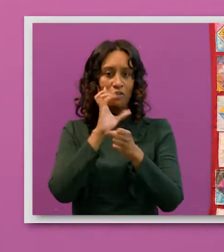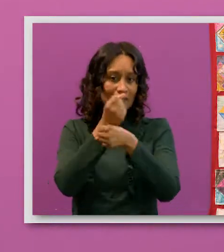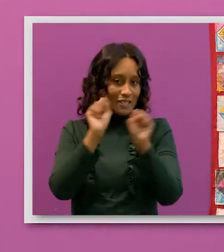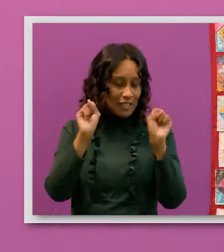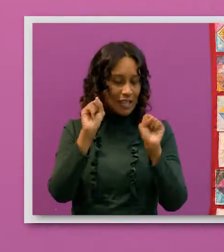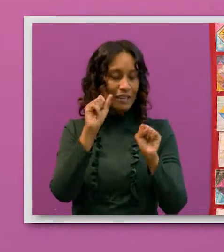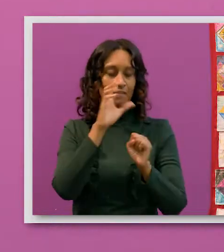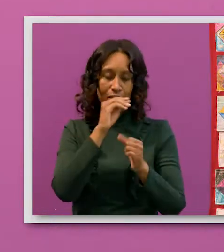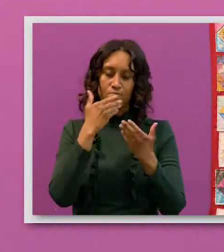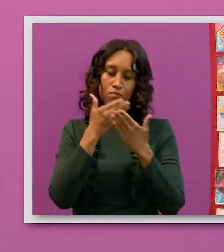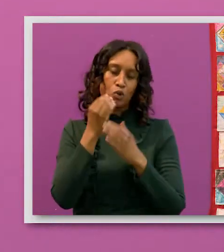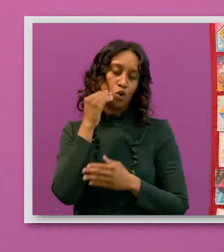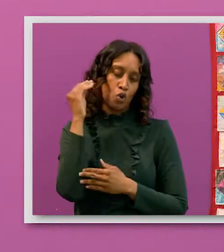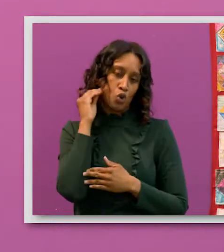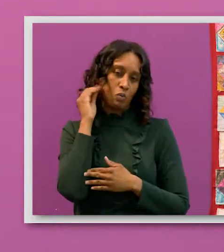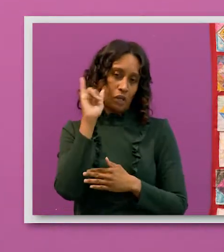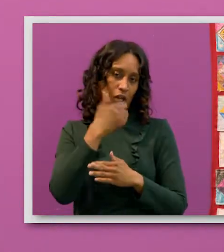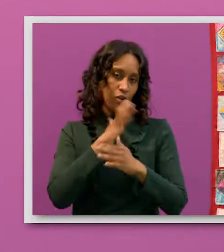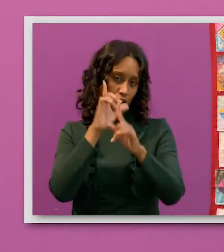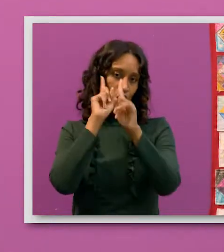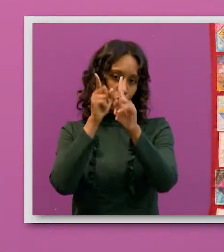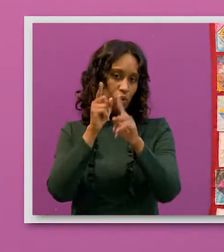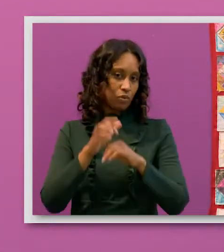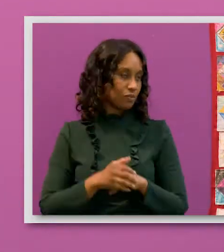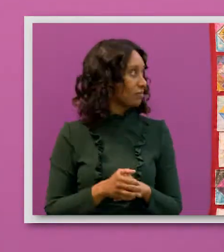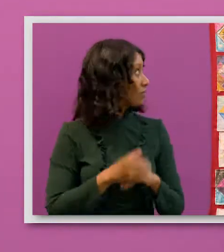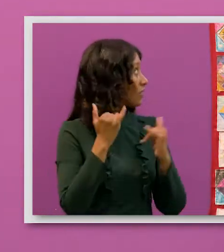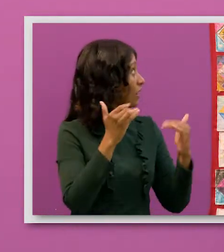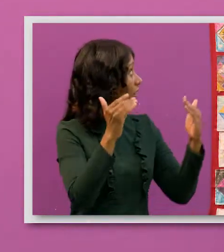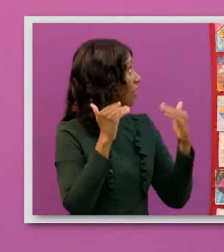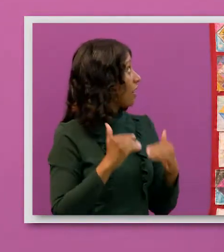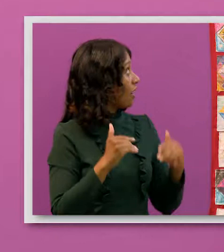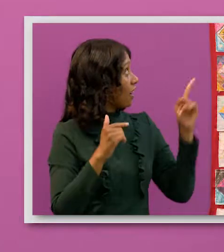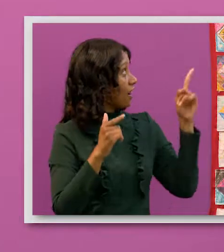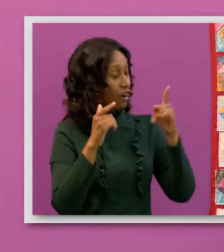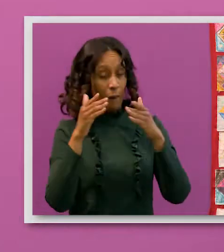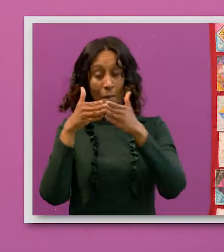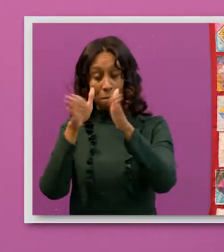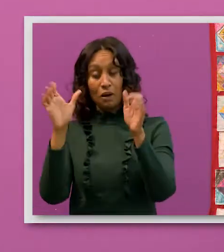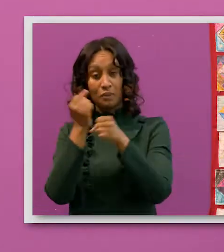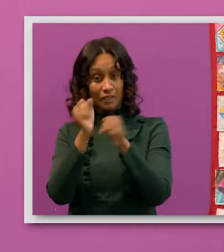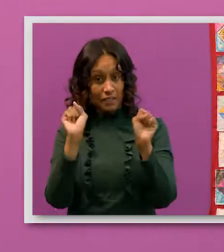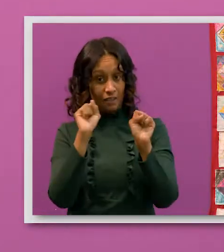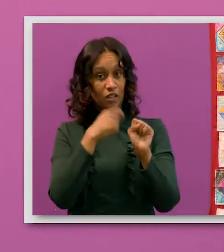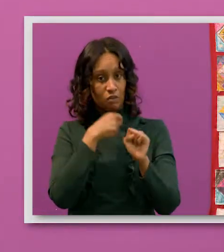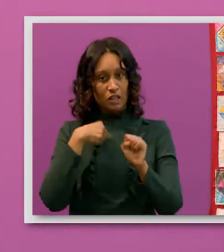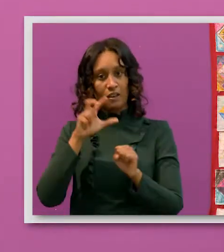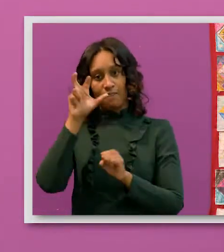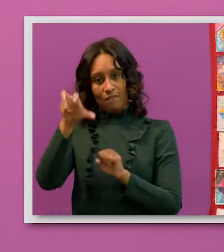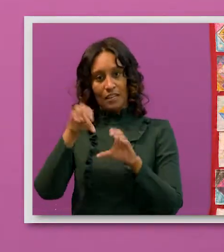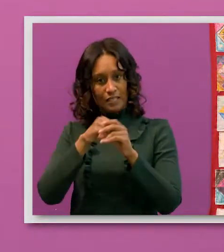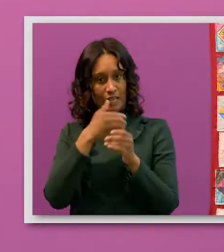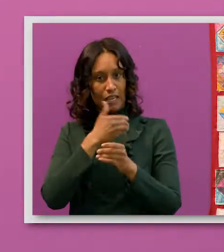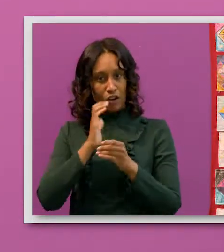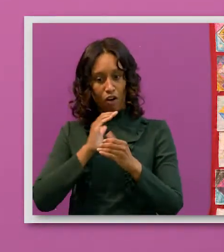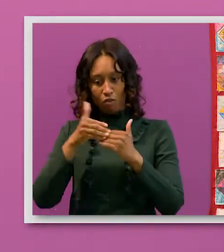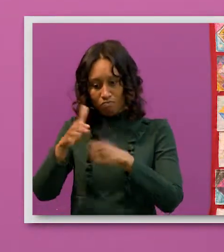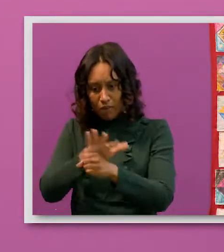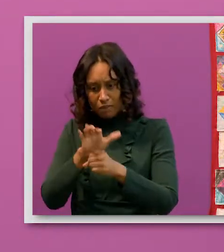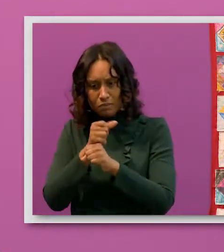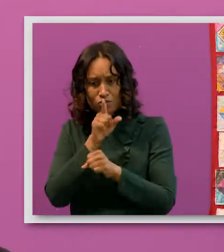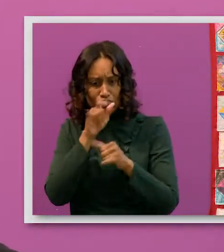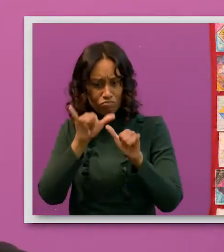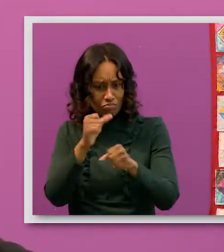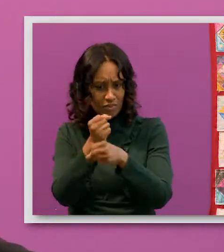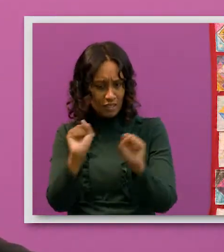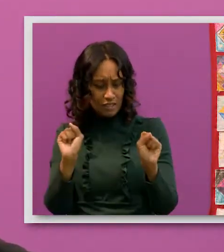housing. In the area of public safety, we know that investing in our communities and neighborhoods and making sure that they are safe will